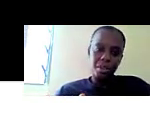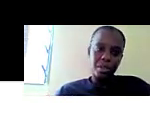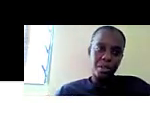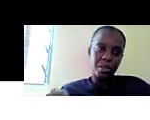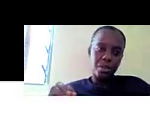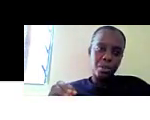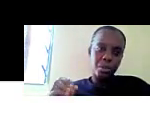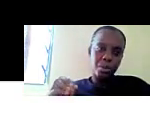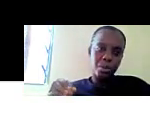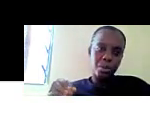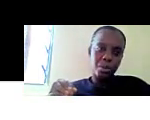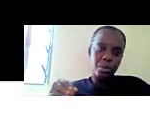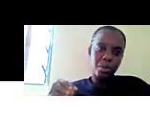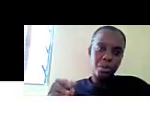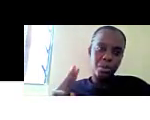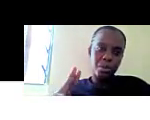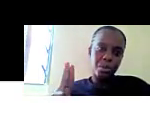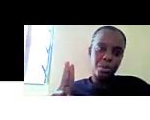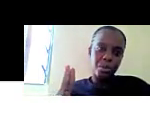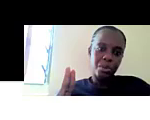O. U.